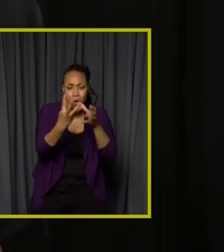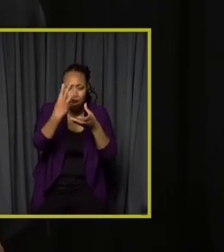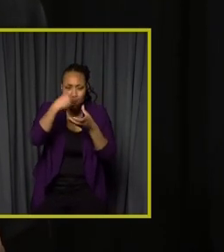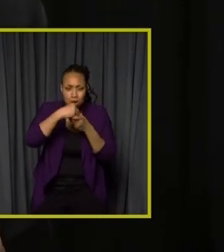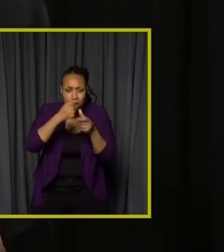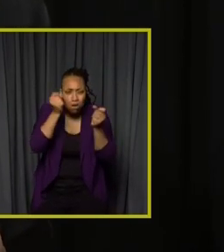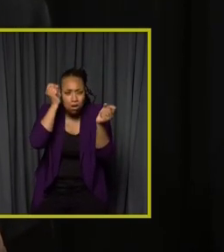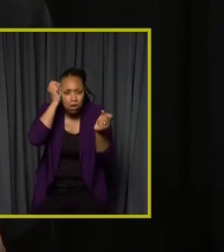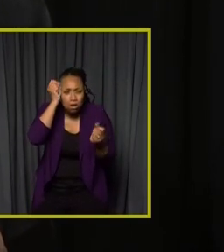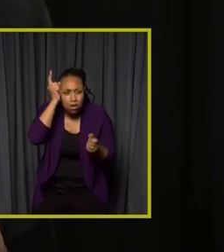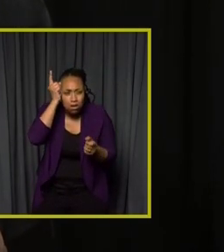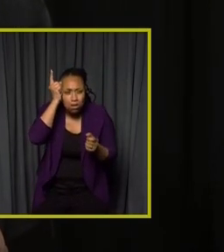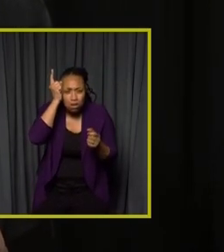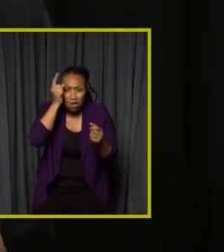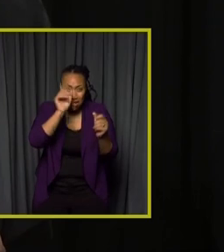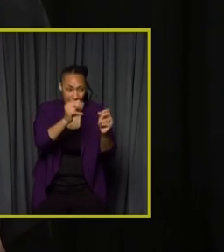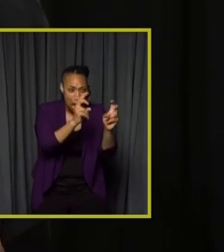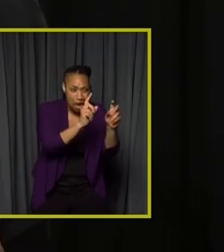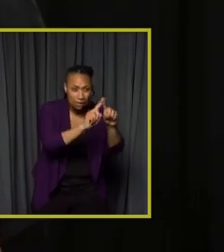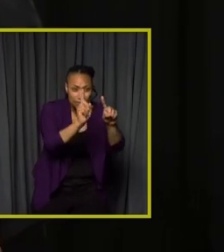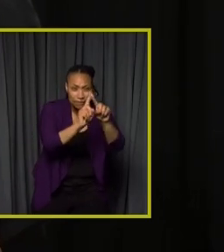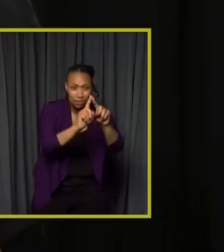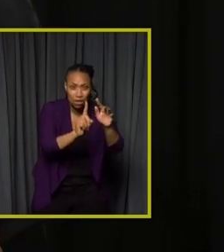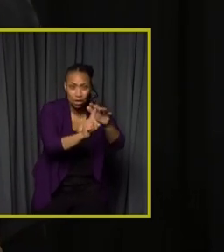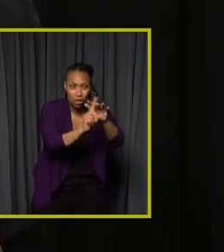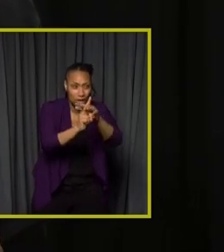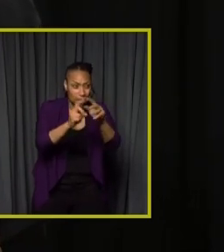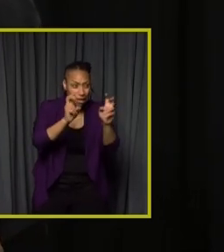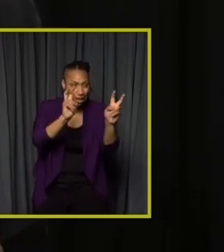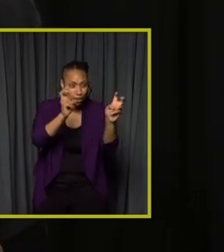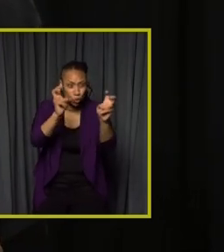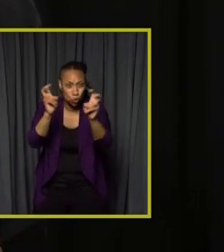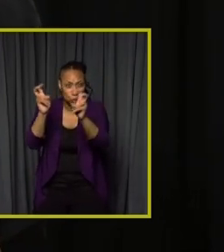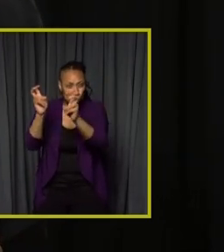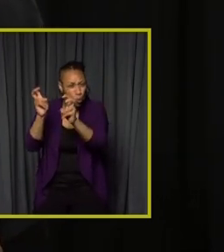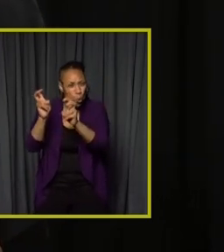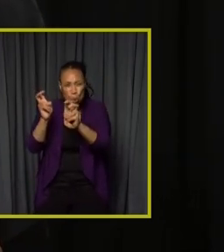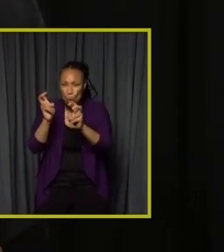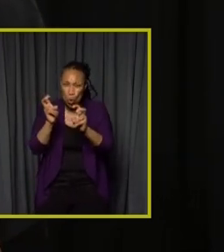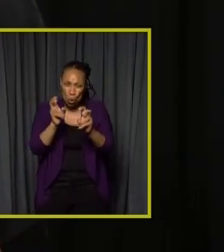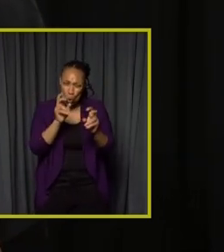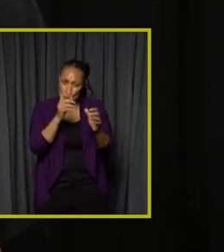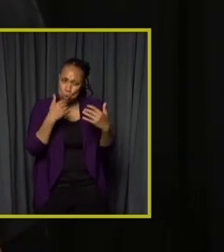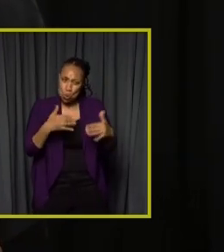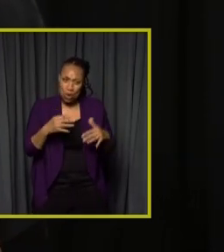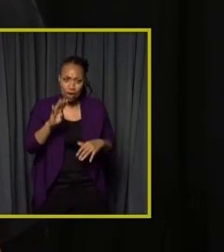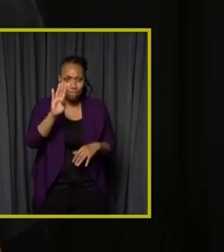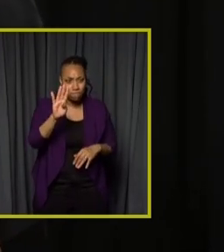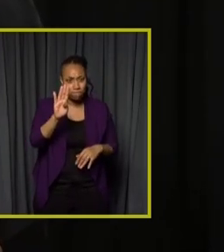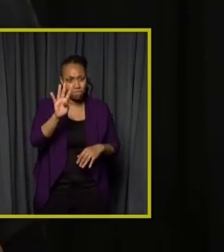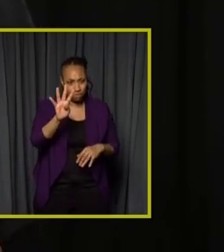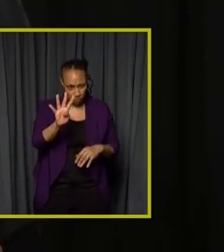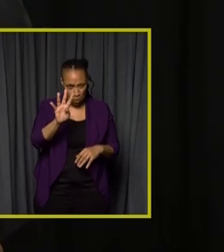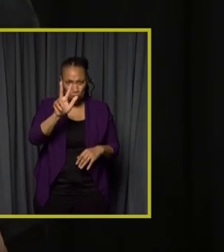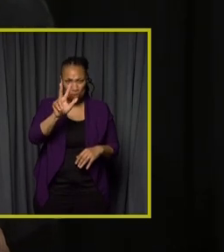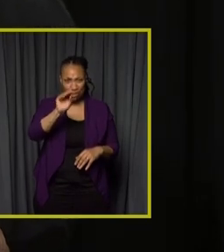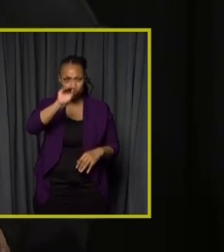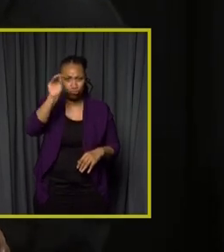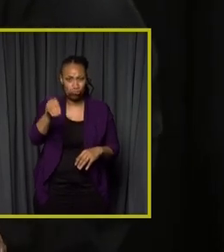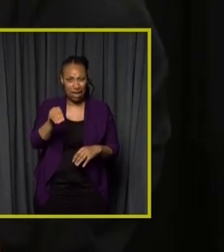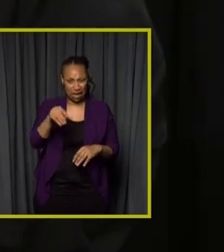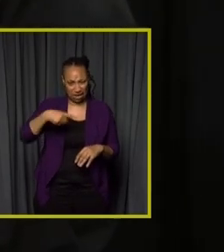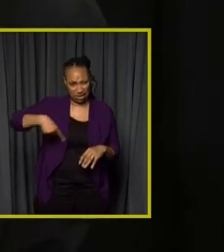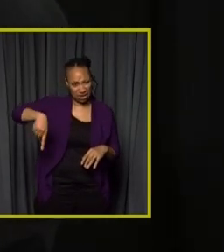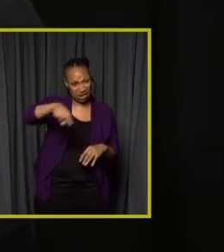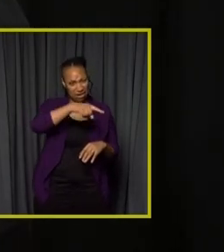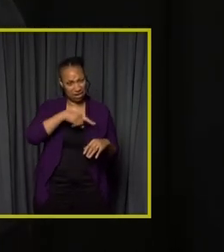issue that's impacting 43% of the people in this country, 140 million people. There's a second reason, though,